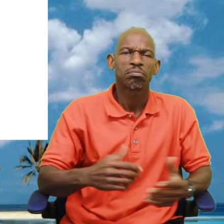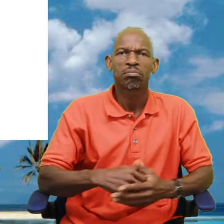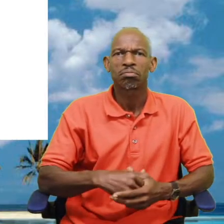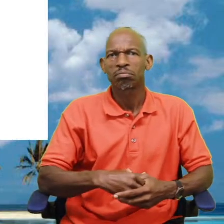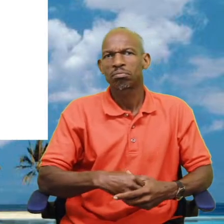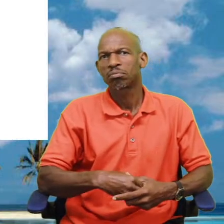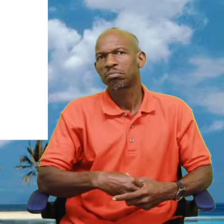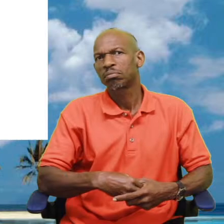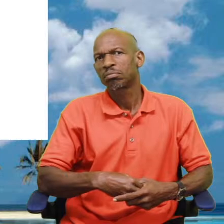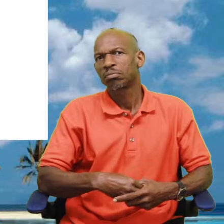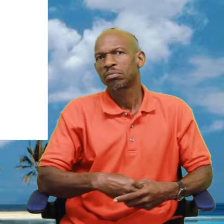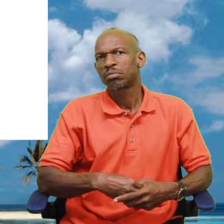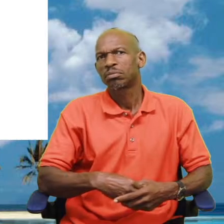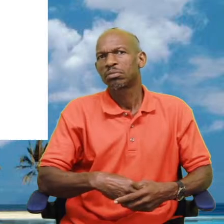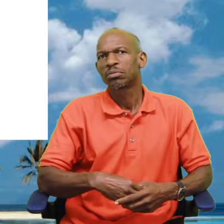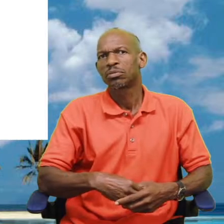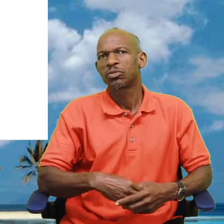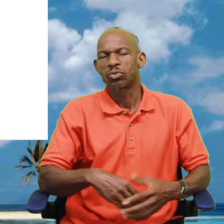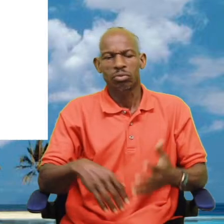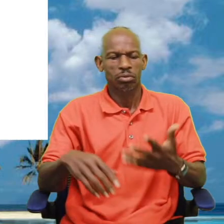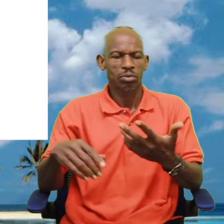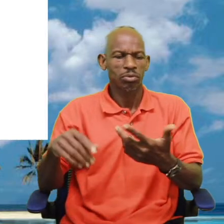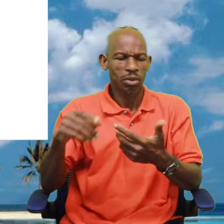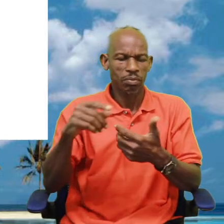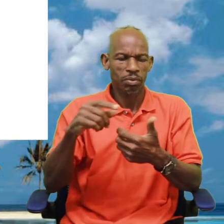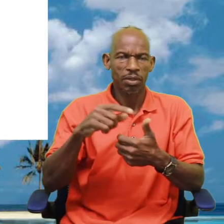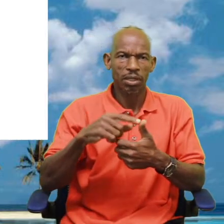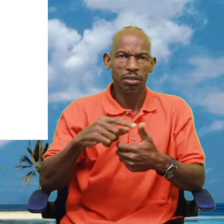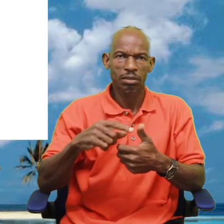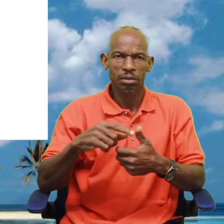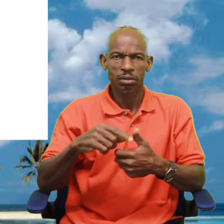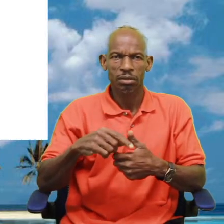Maniram, I'm not seeing her. All right, but